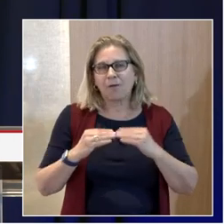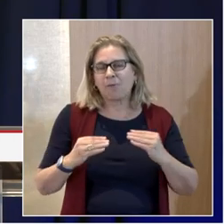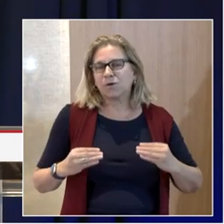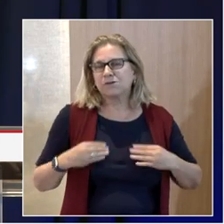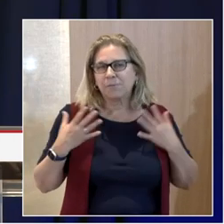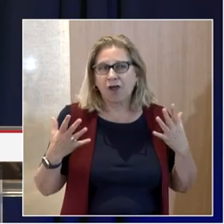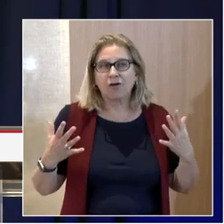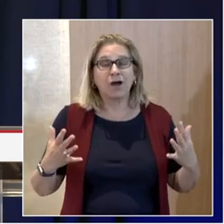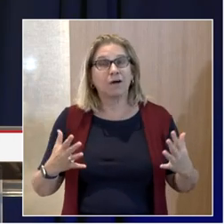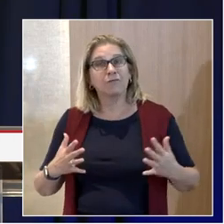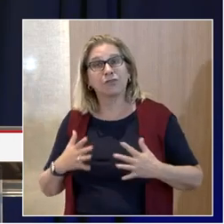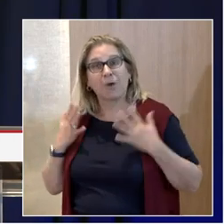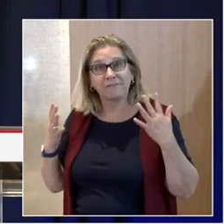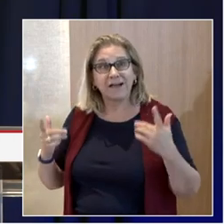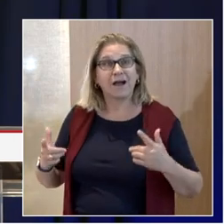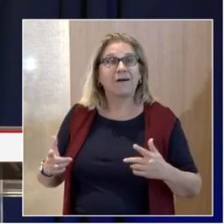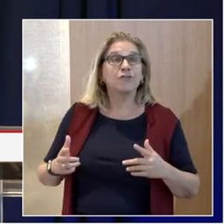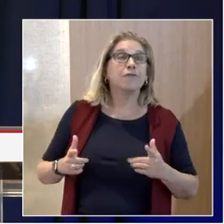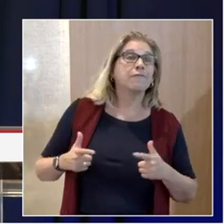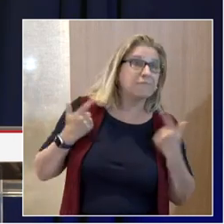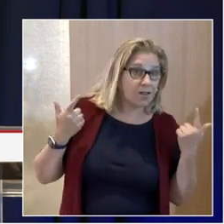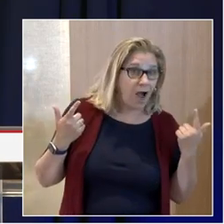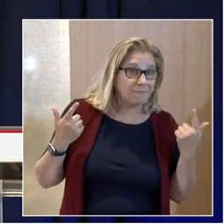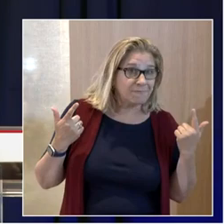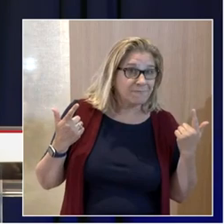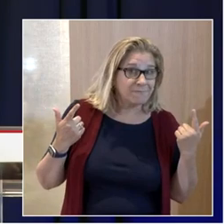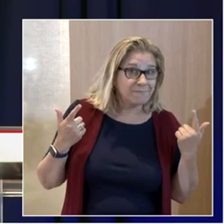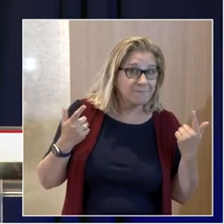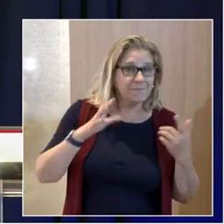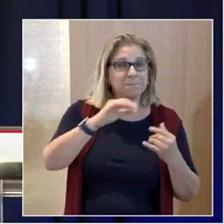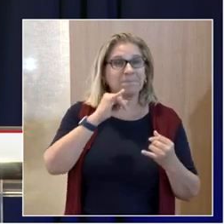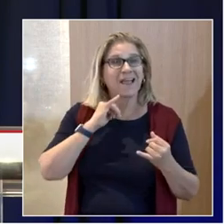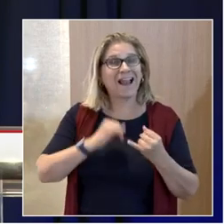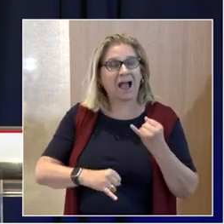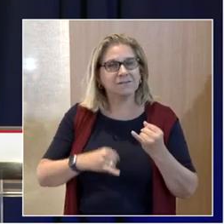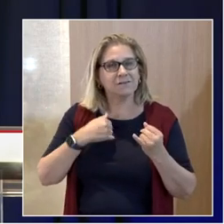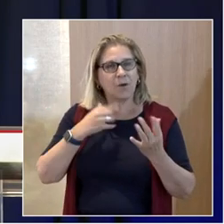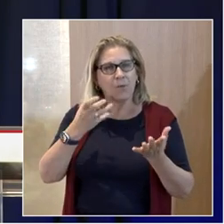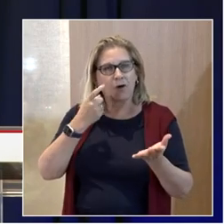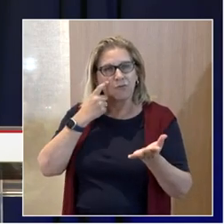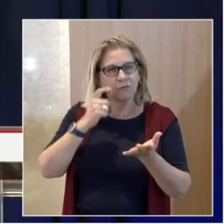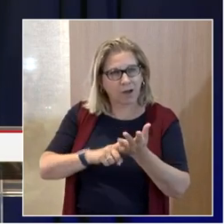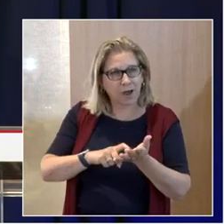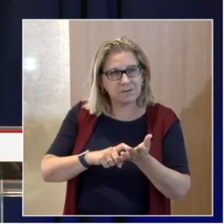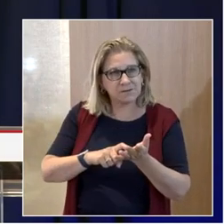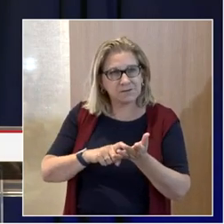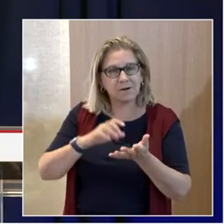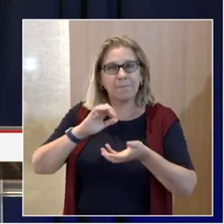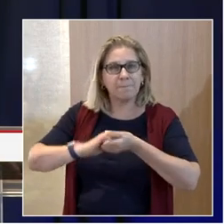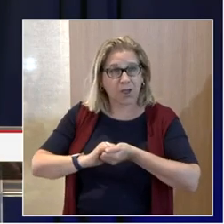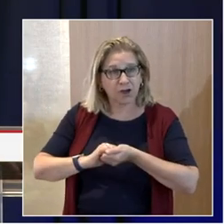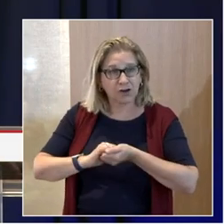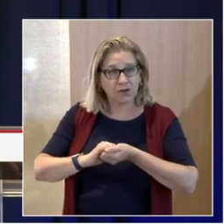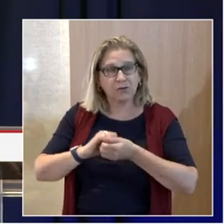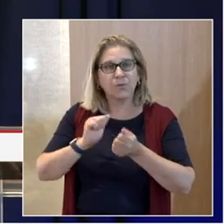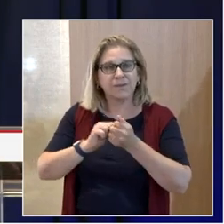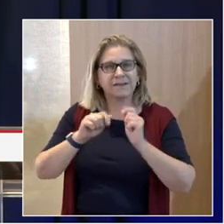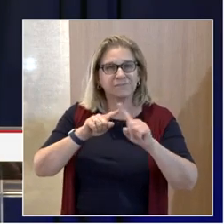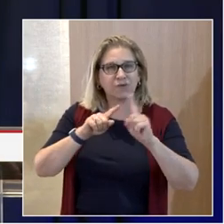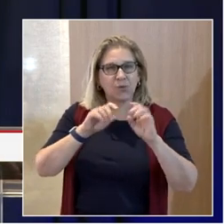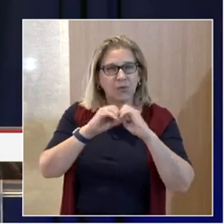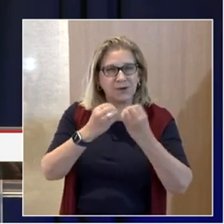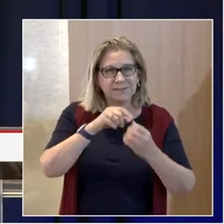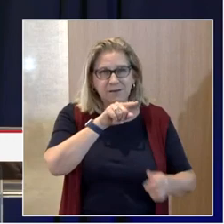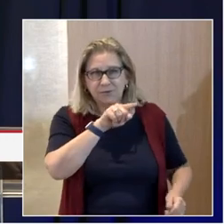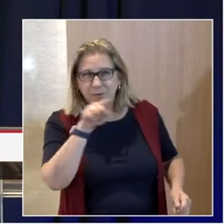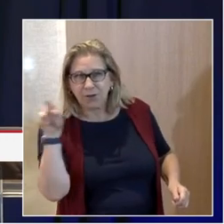needs to be a continued recognition of the interrelatedness between public safety and economic development. I'm the